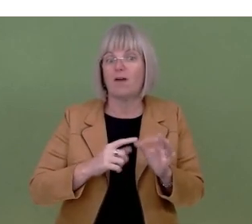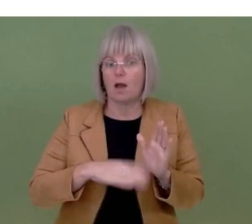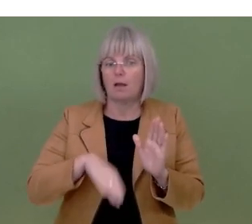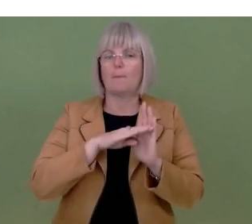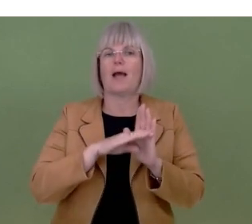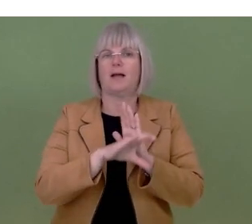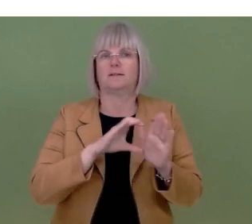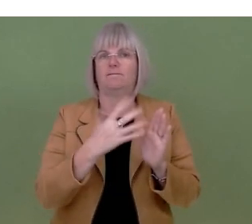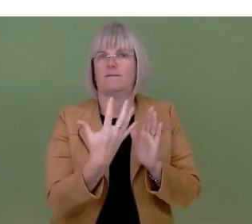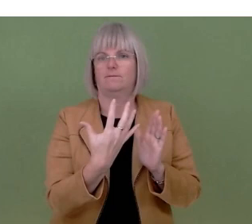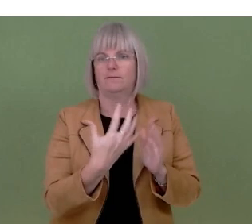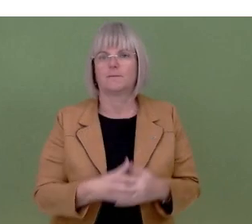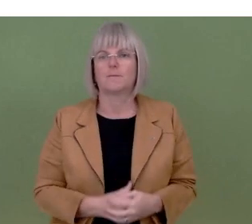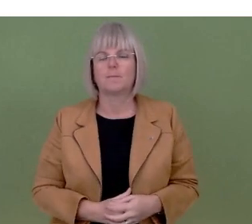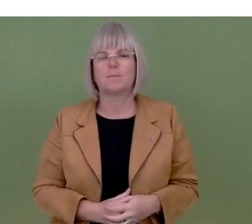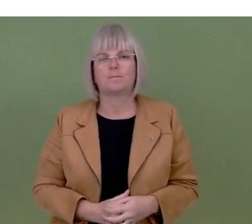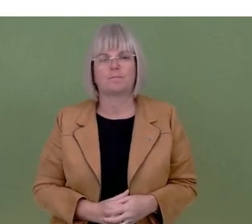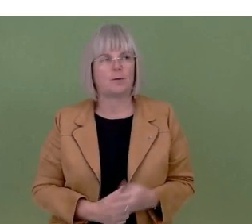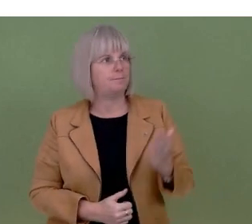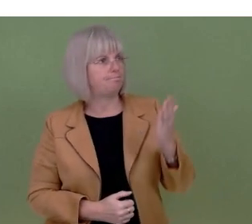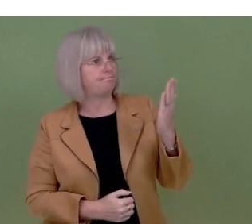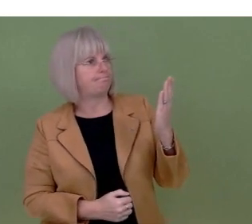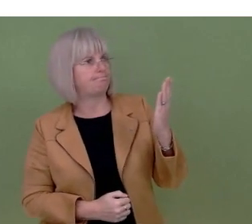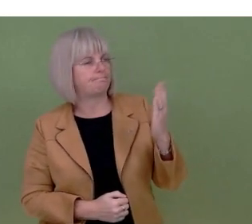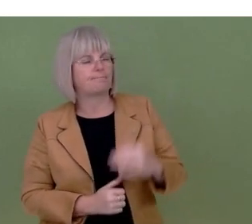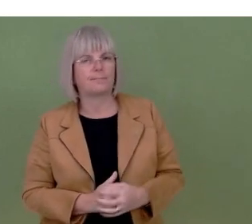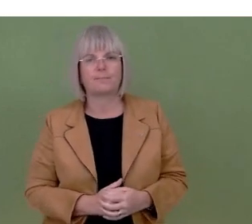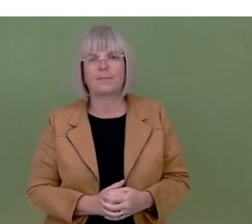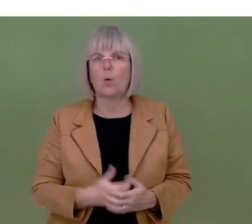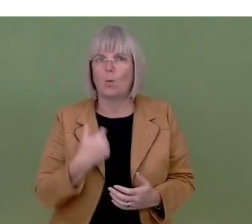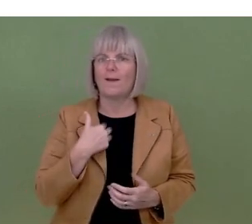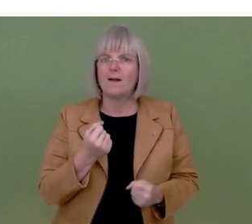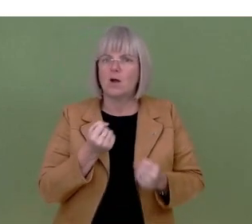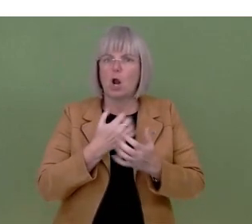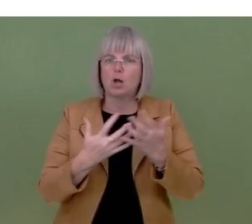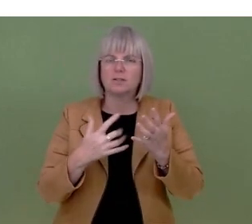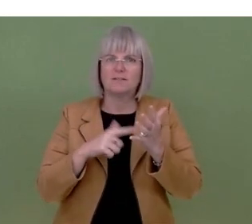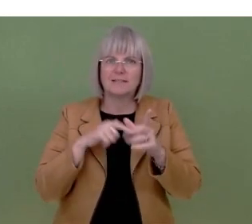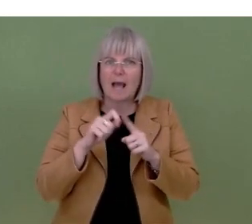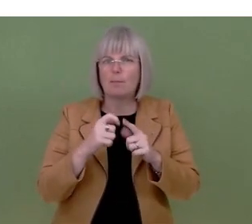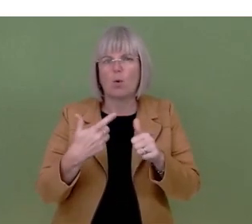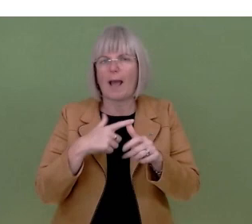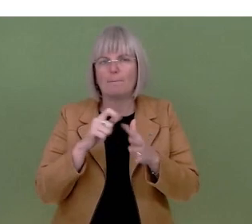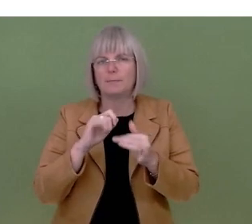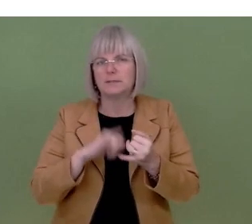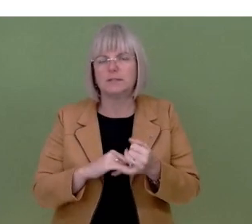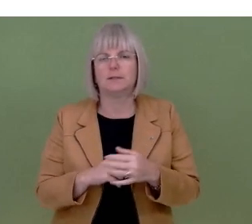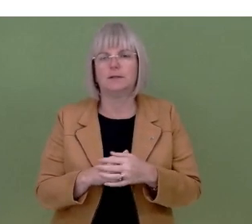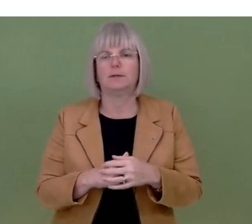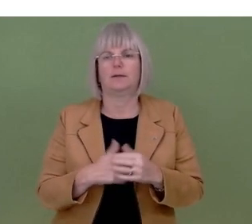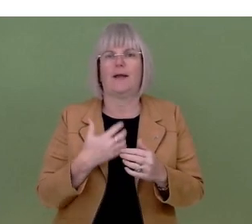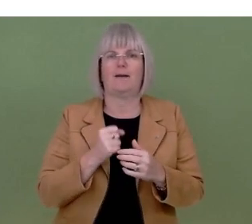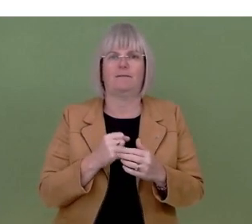So here you can see we had a lot of TAPs or APs coming into primary care settings. So cohort 1 ran